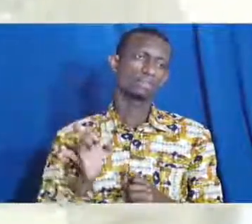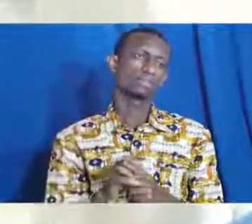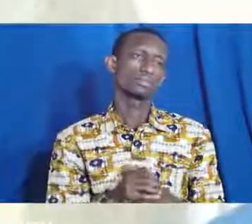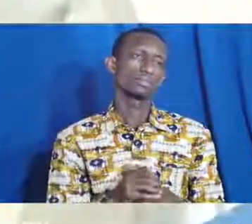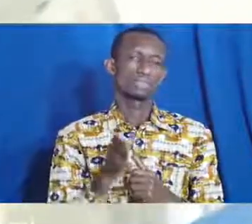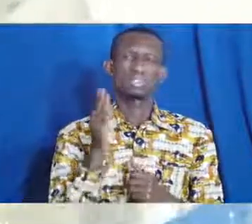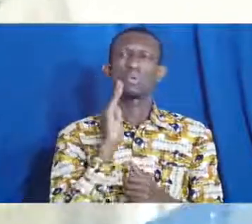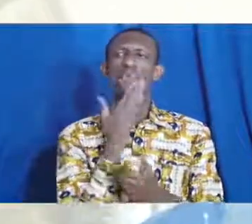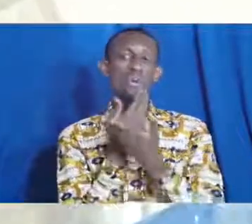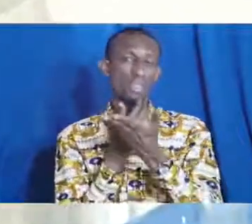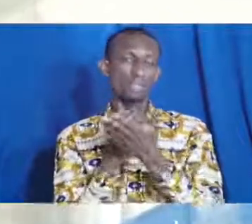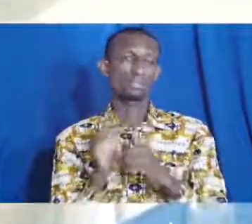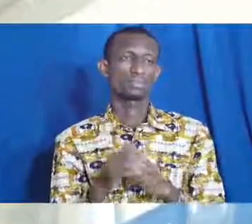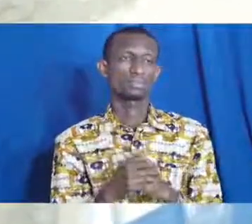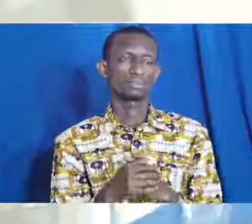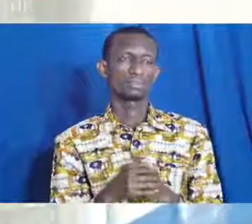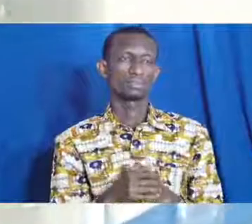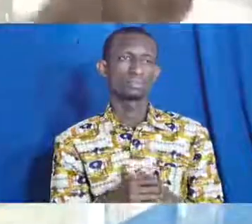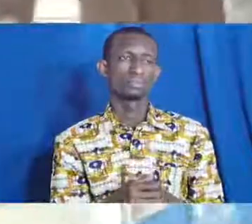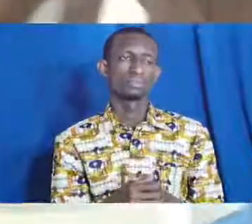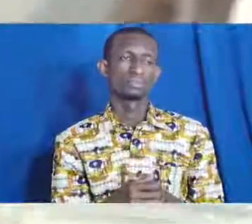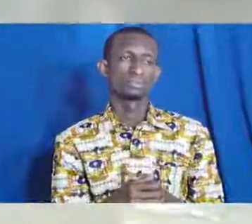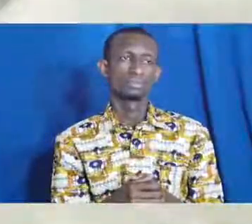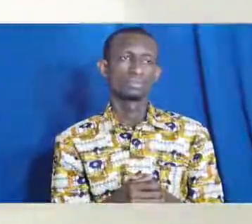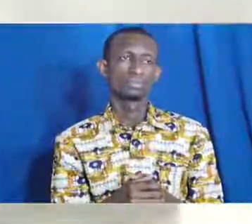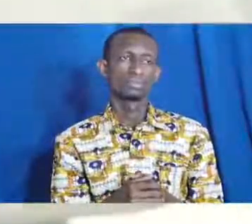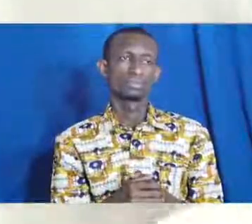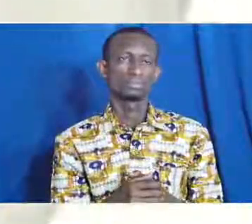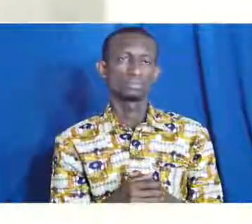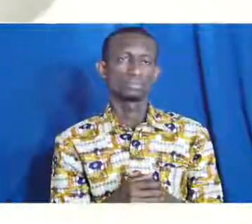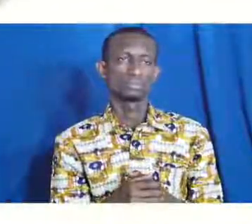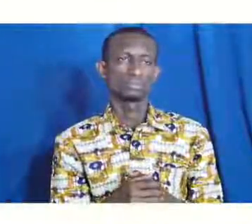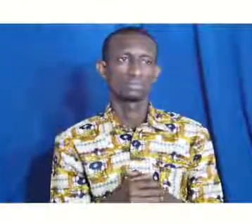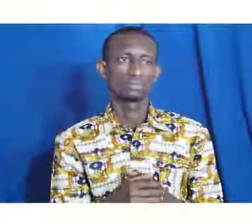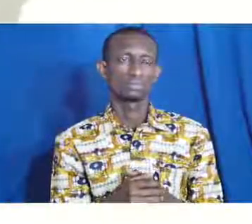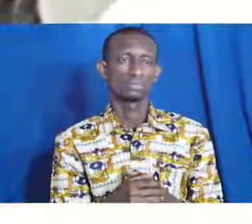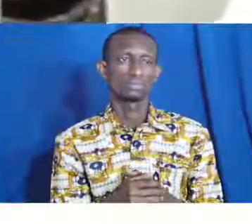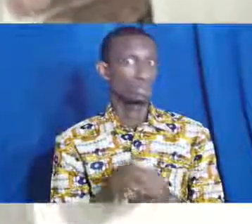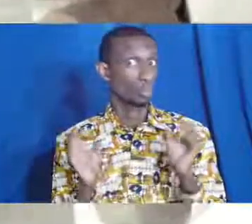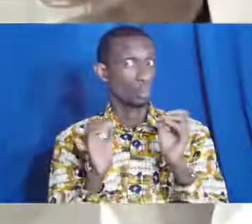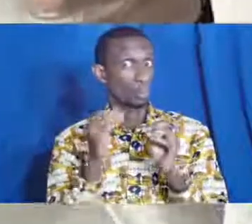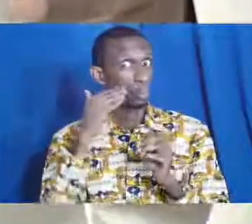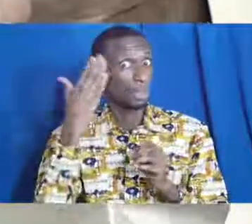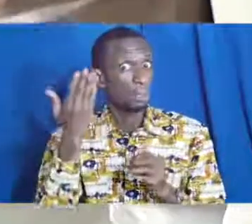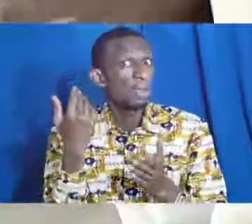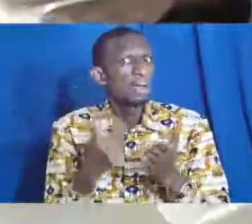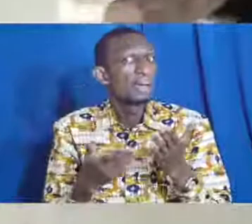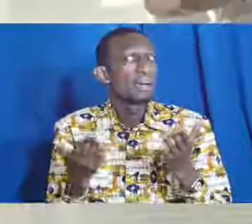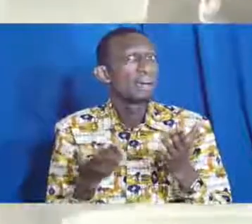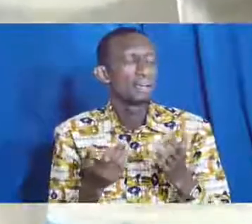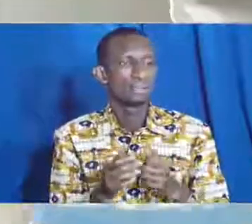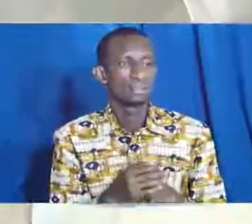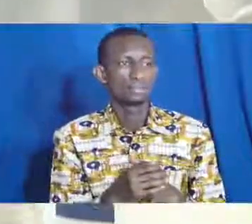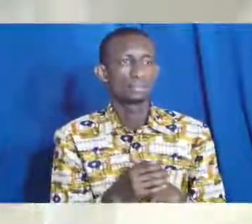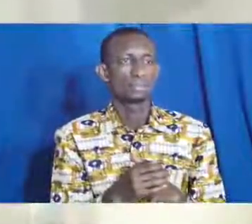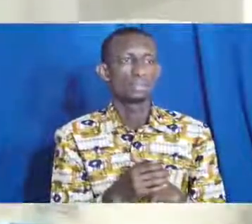water. So I add water here. So we don't expect the reaction is going on. Please, as you are following, you